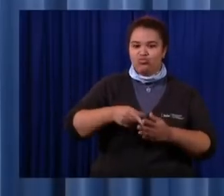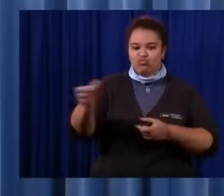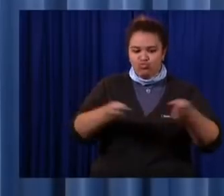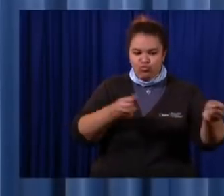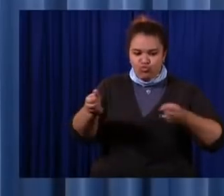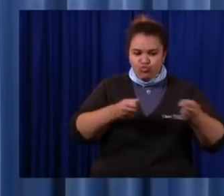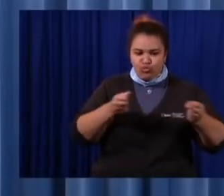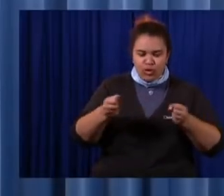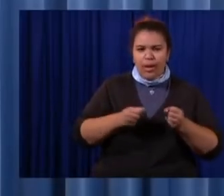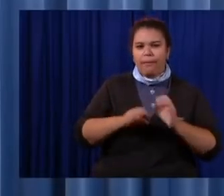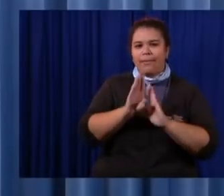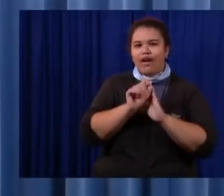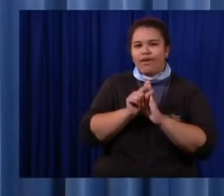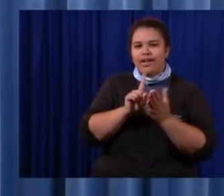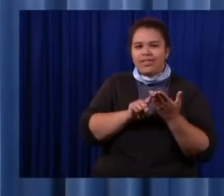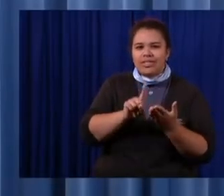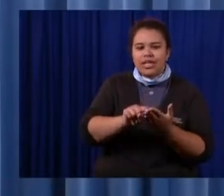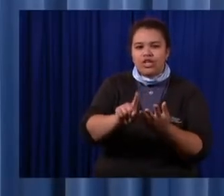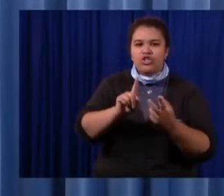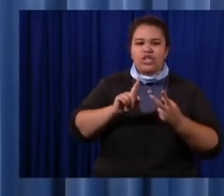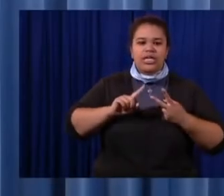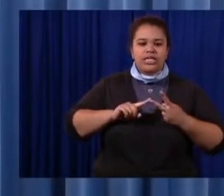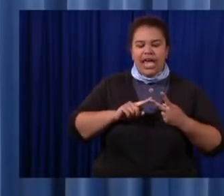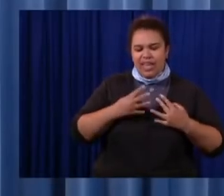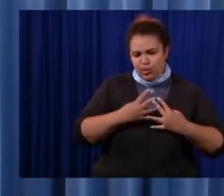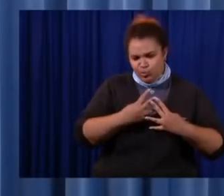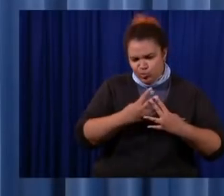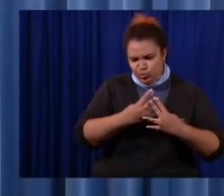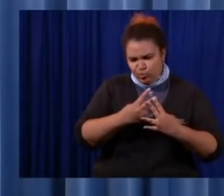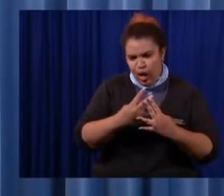background investigations that might eliminate otherwise strong